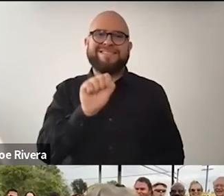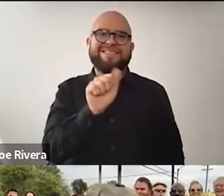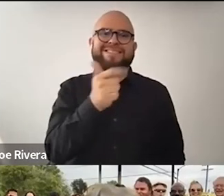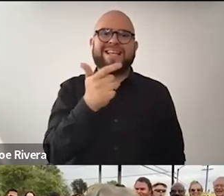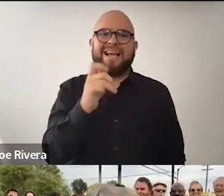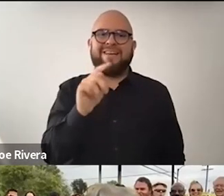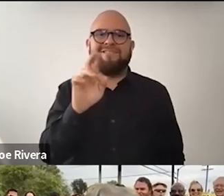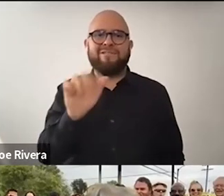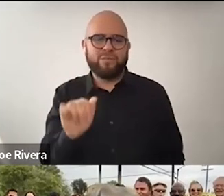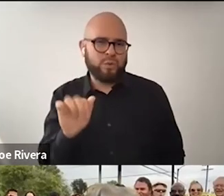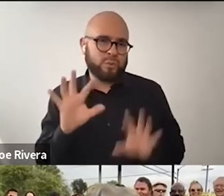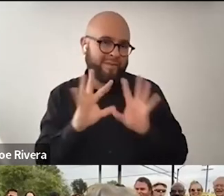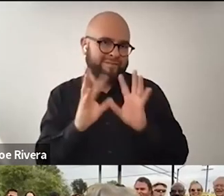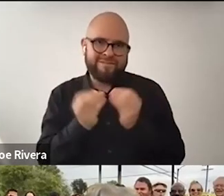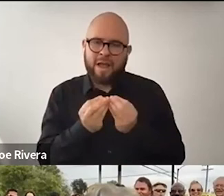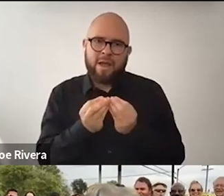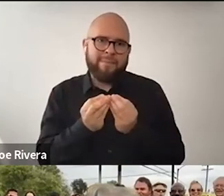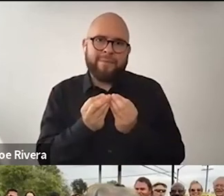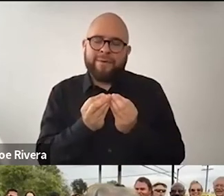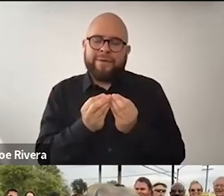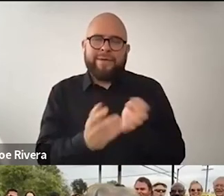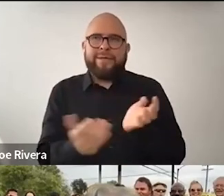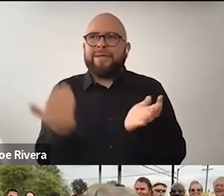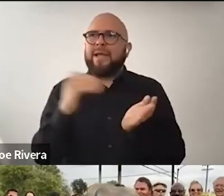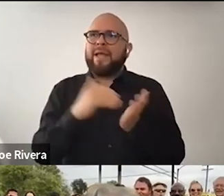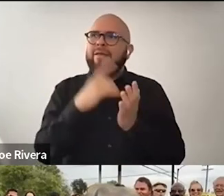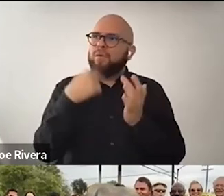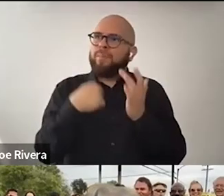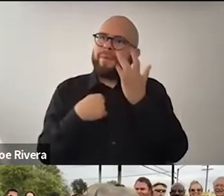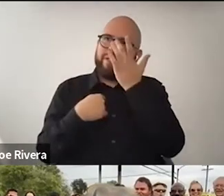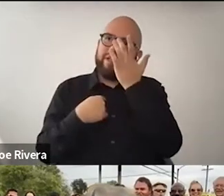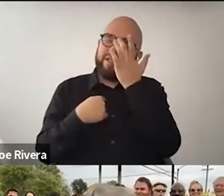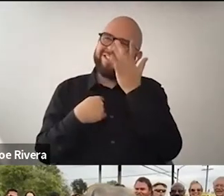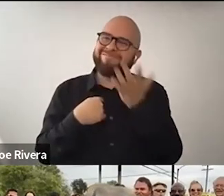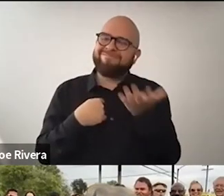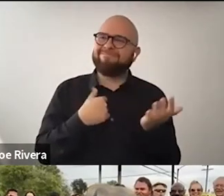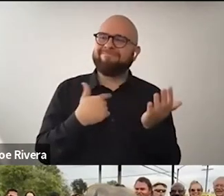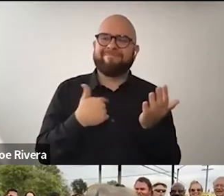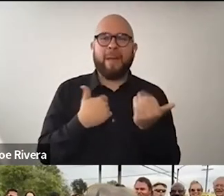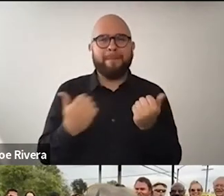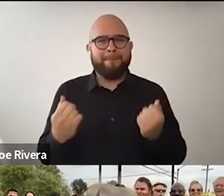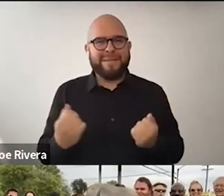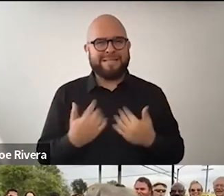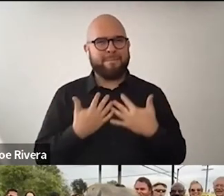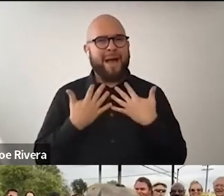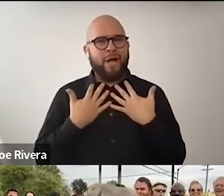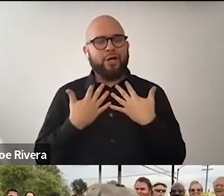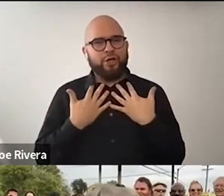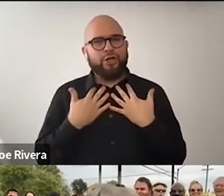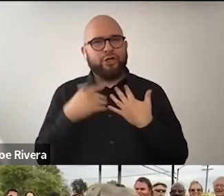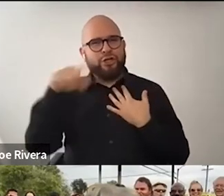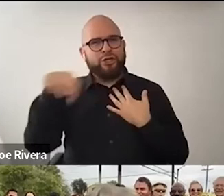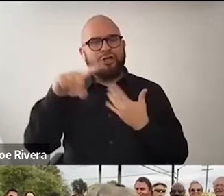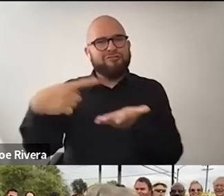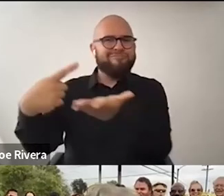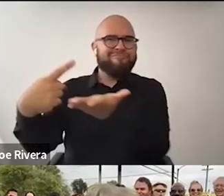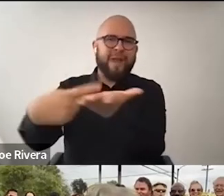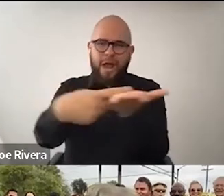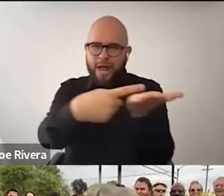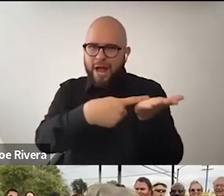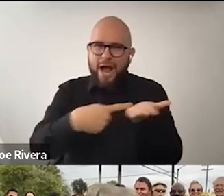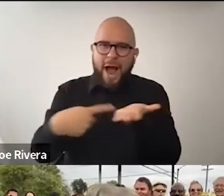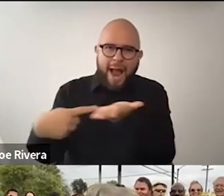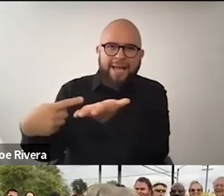again, to me, what I'm really inspired by is, you know, a lot of what you all are talking about is, you know, doing the work and having those conversations,